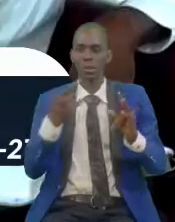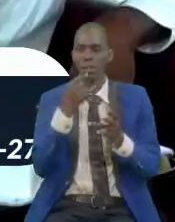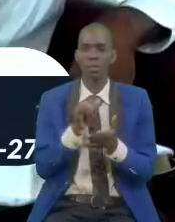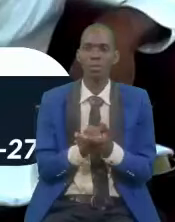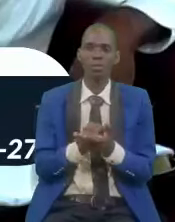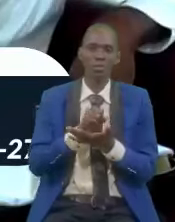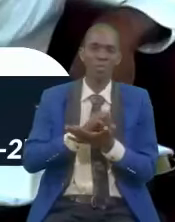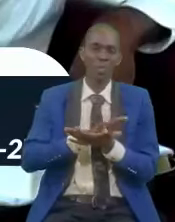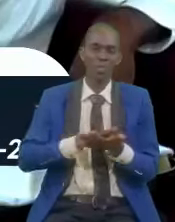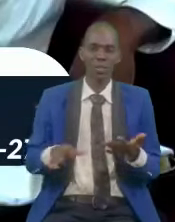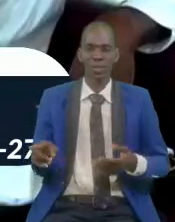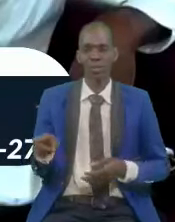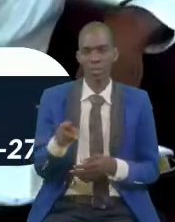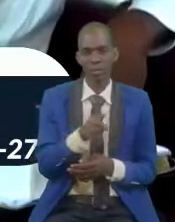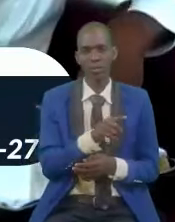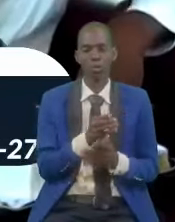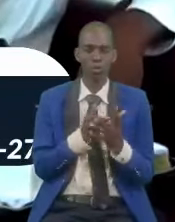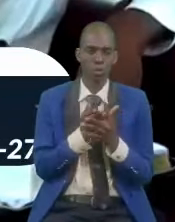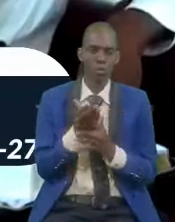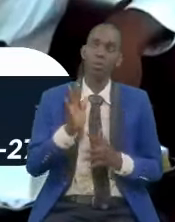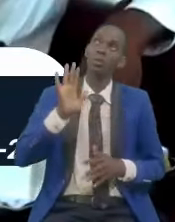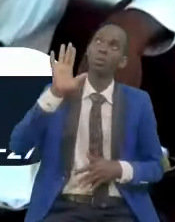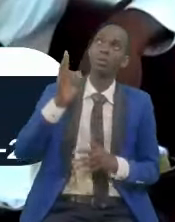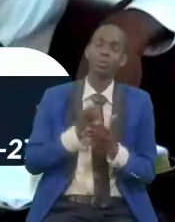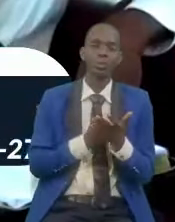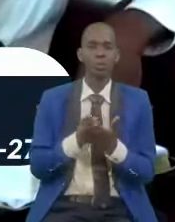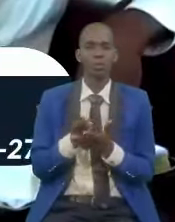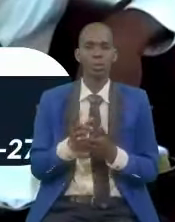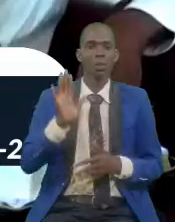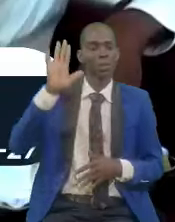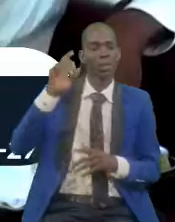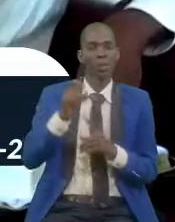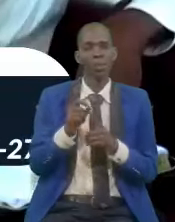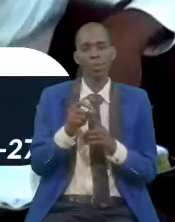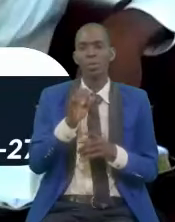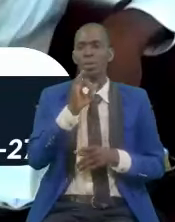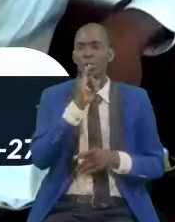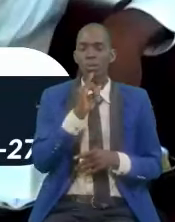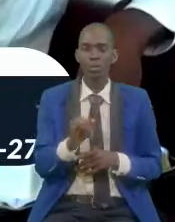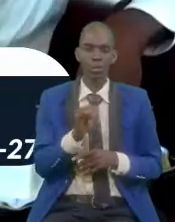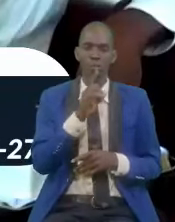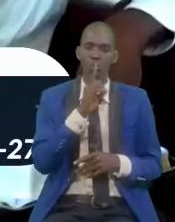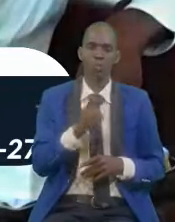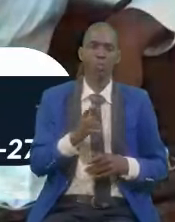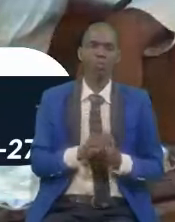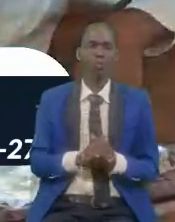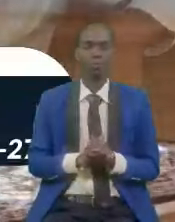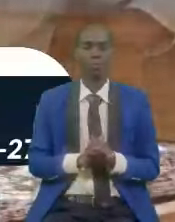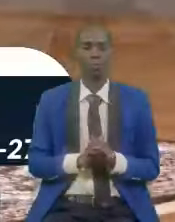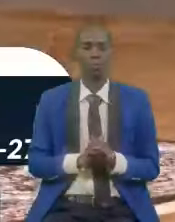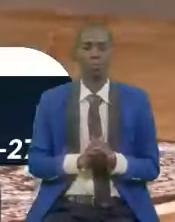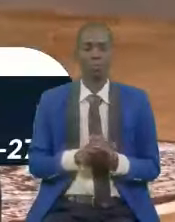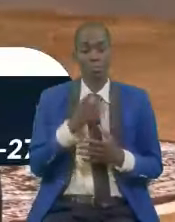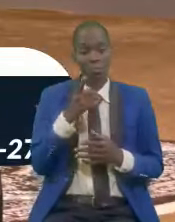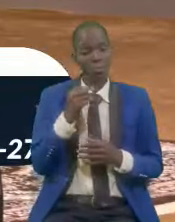Sanctify them through thy truth. Thy word is truth. The reason